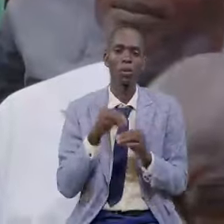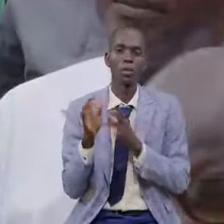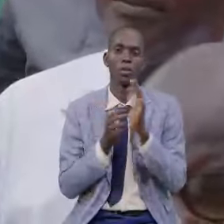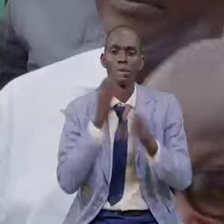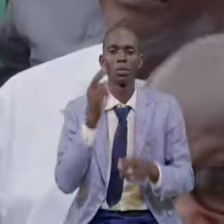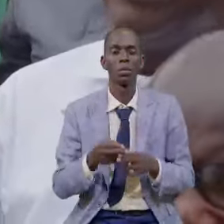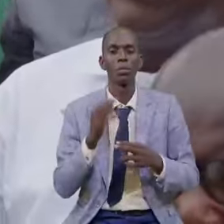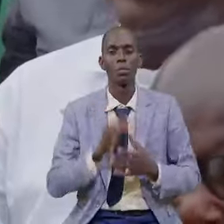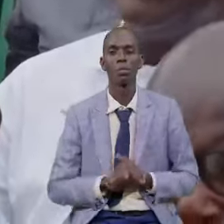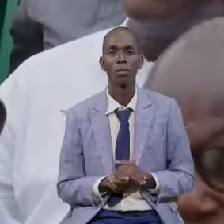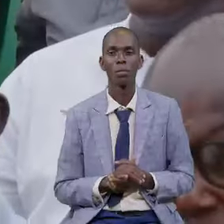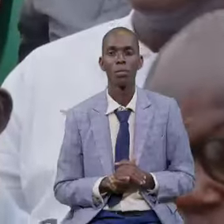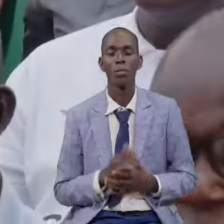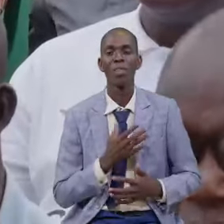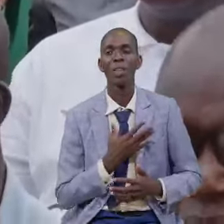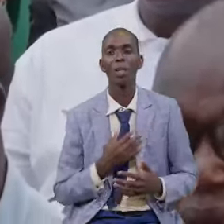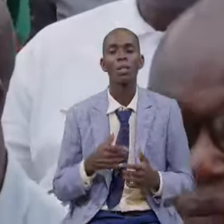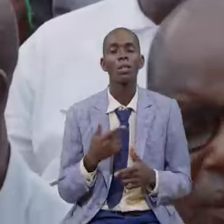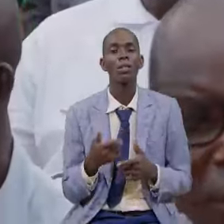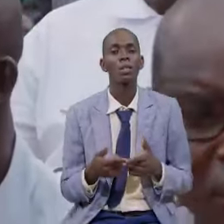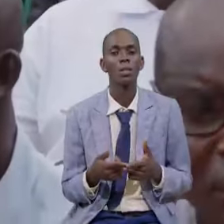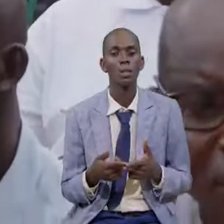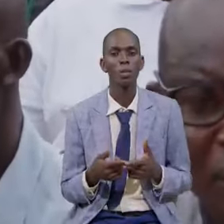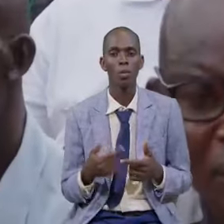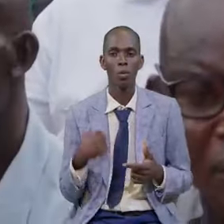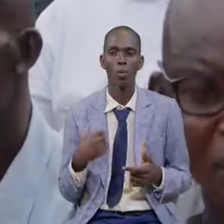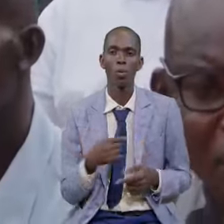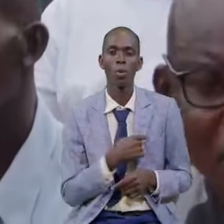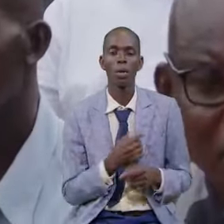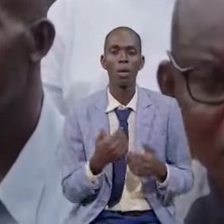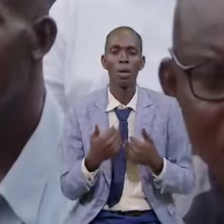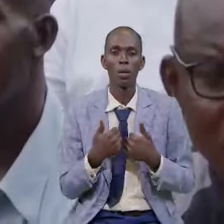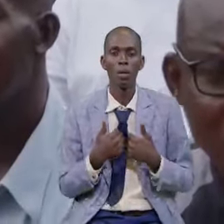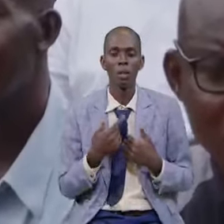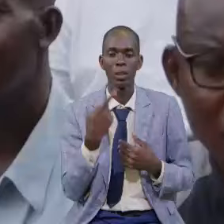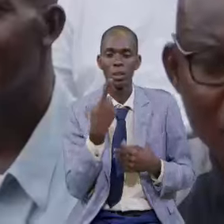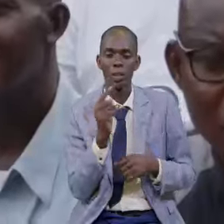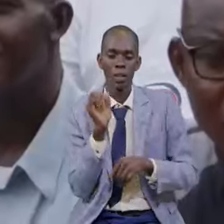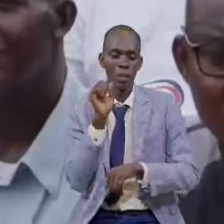And then we have the conqueror,